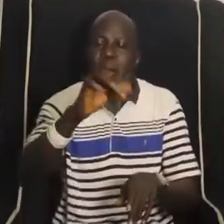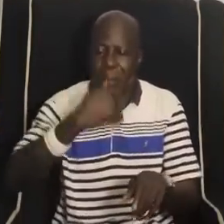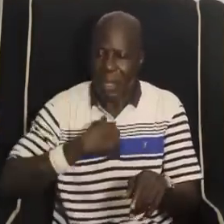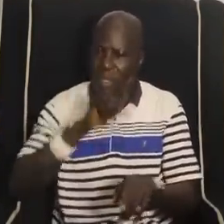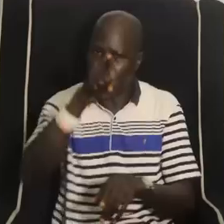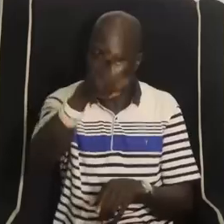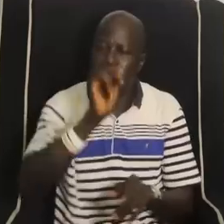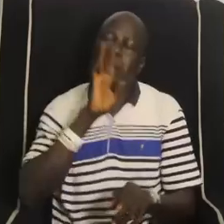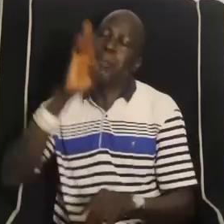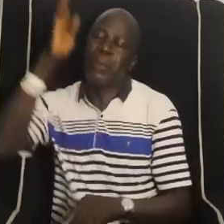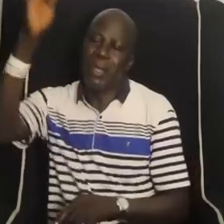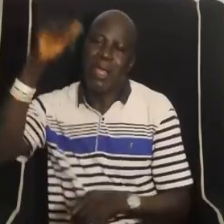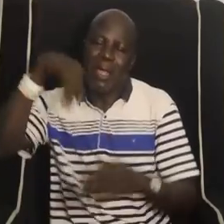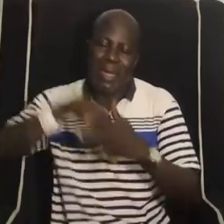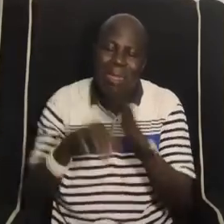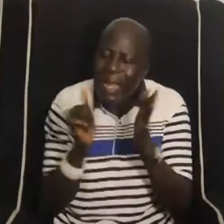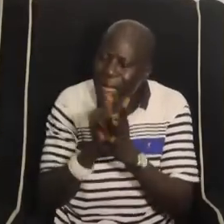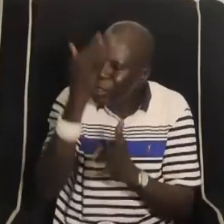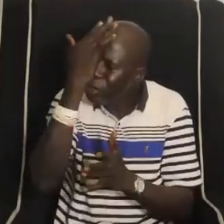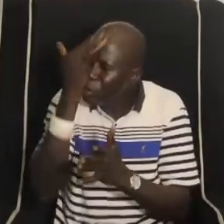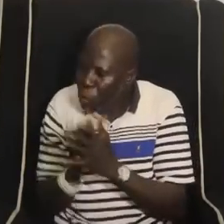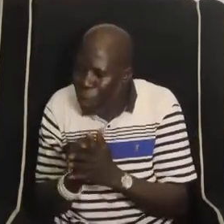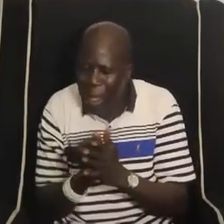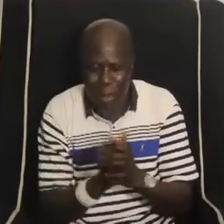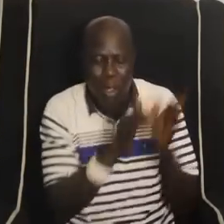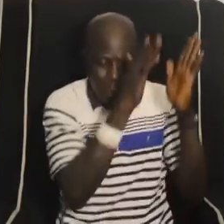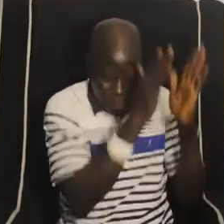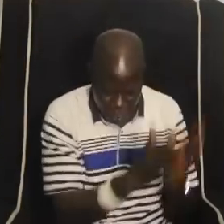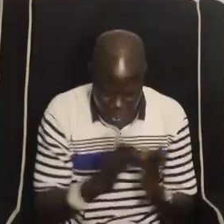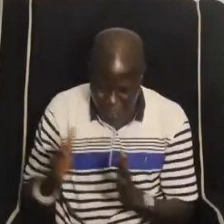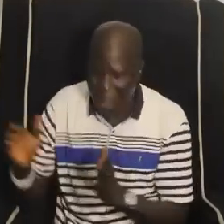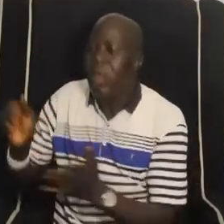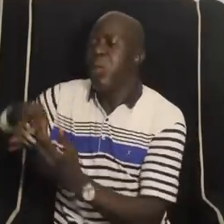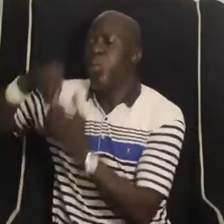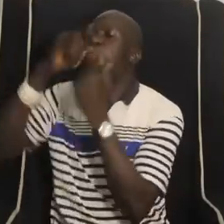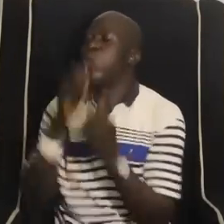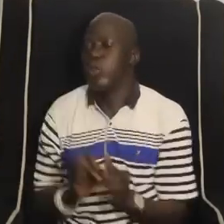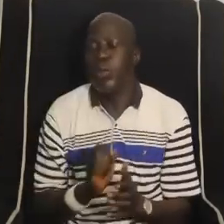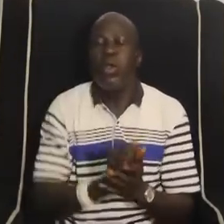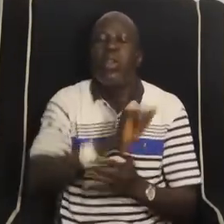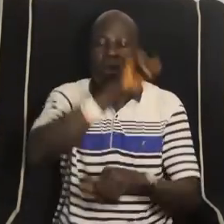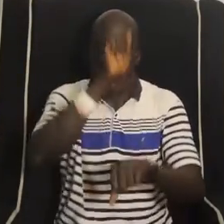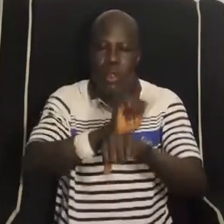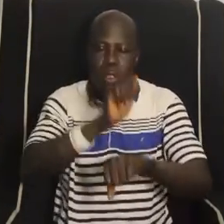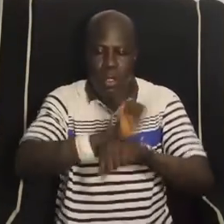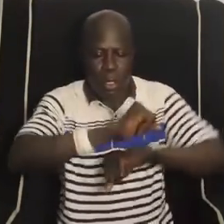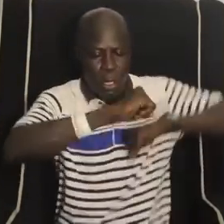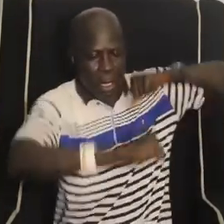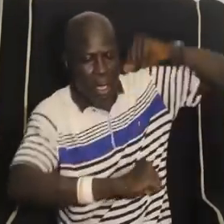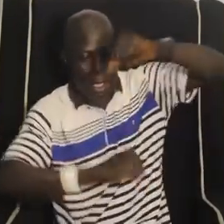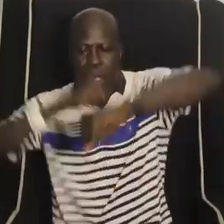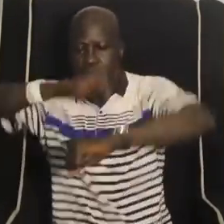where will you and I be? That's a word of more assistance. That's why we must walk. In the name of God, somebody